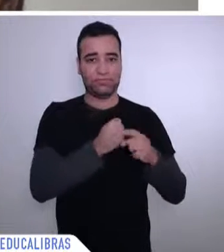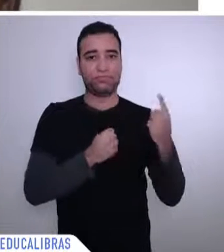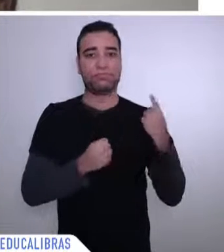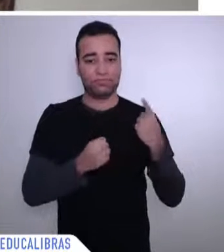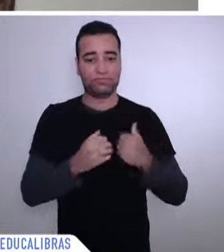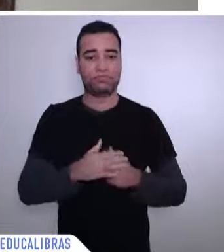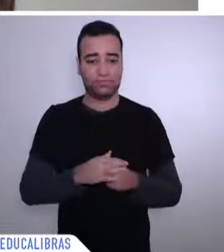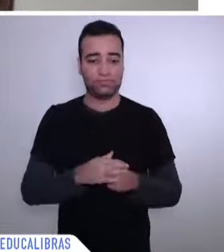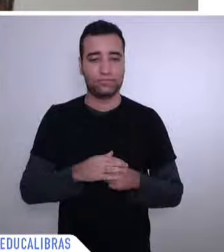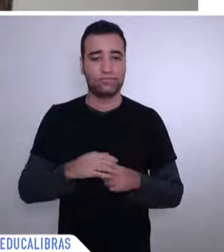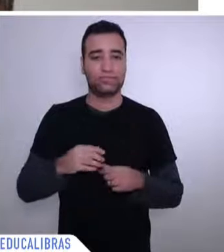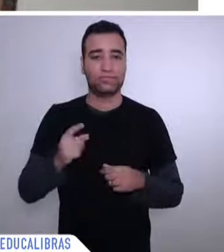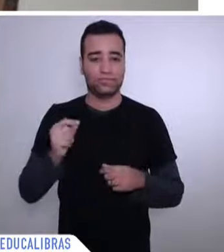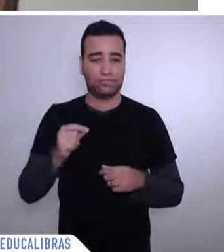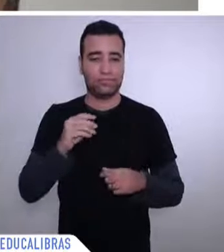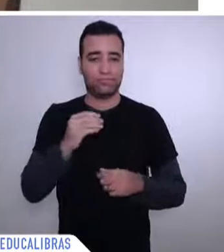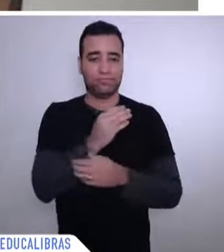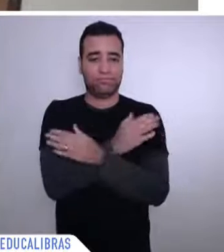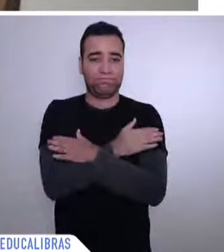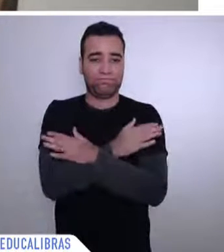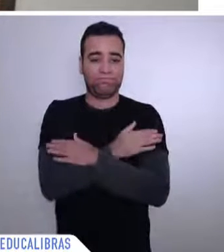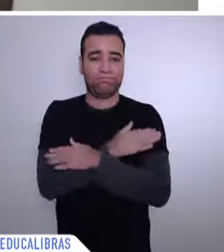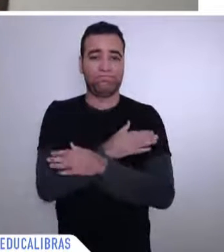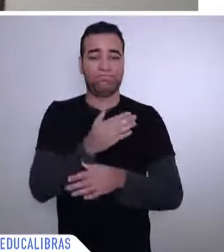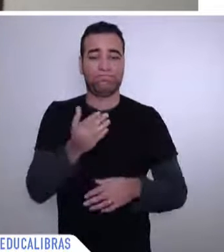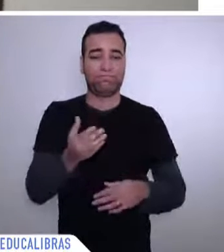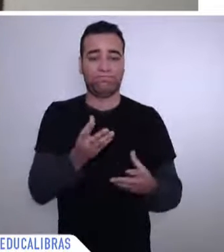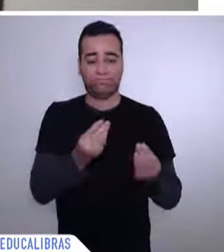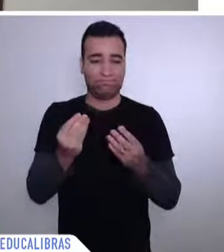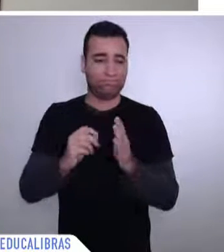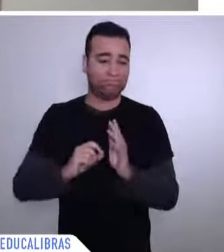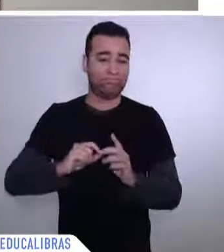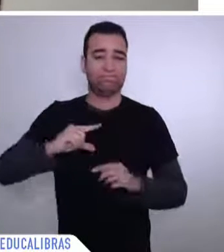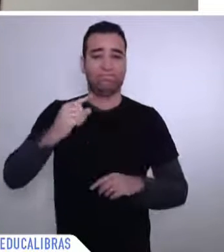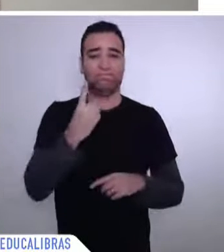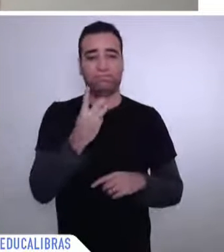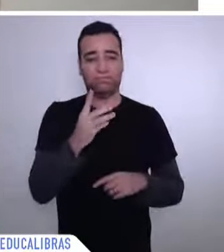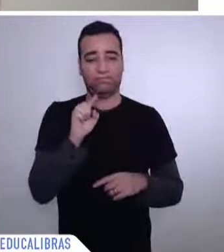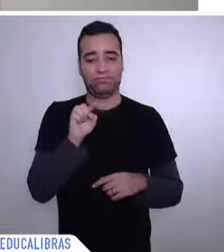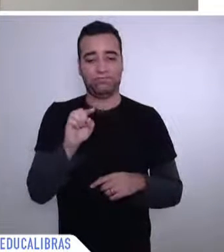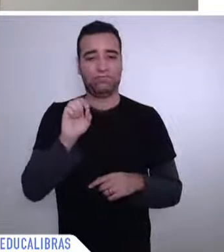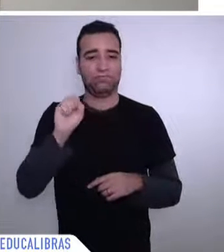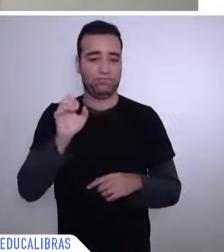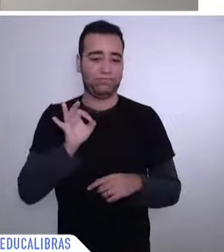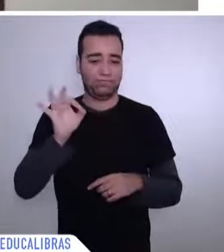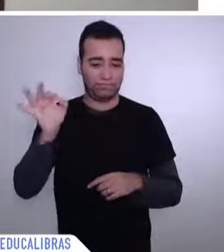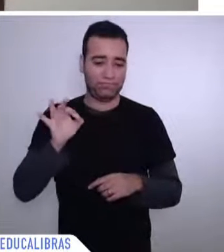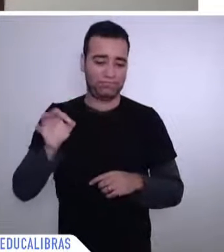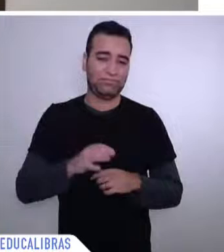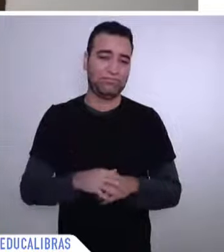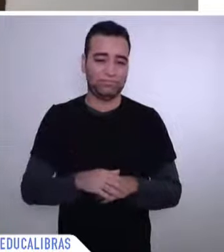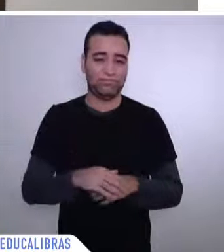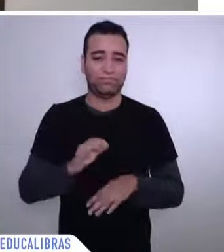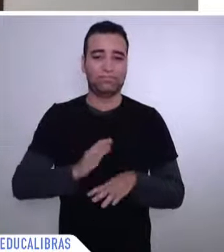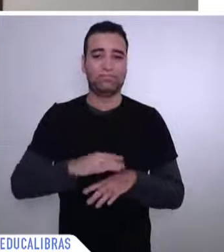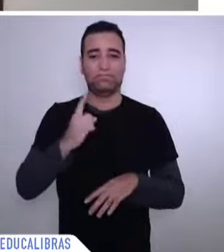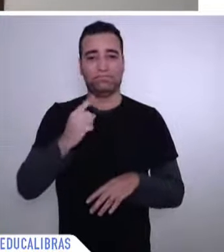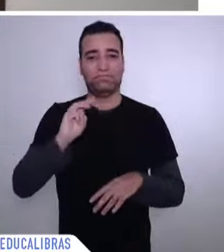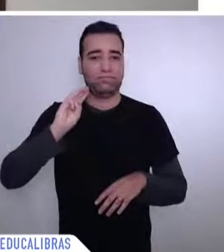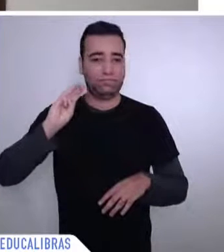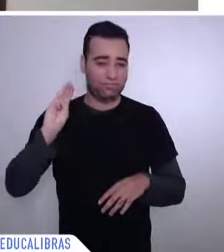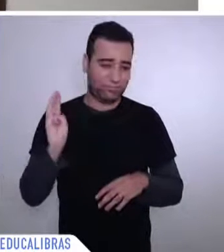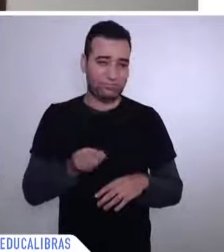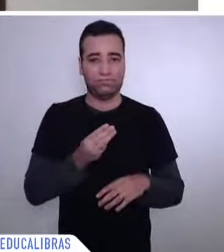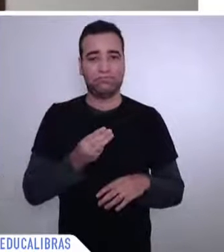million compared to the same quarter of last year. The unemployment rate has reached 13.8%, with a